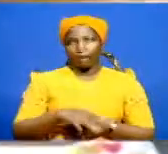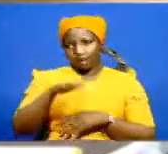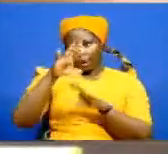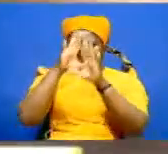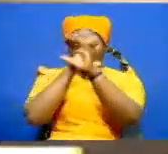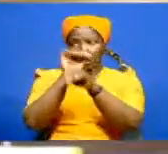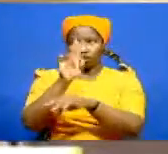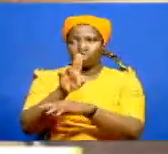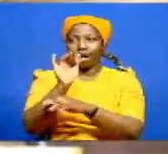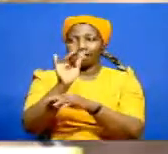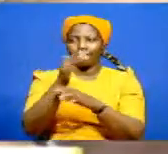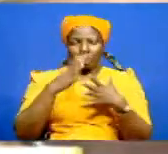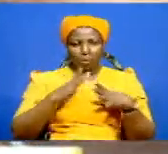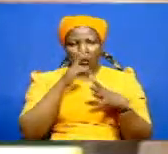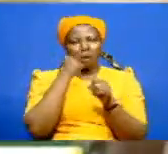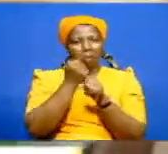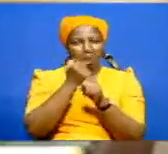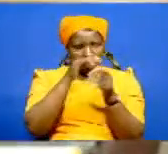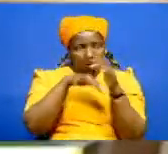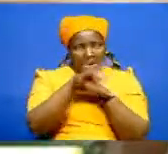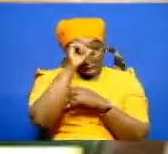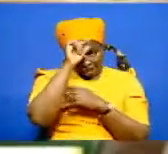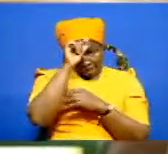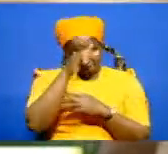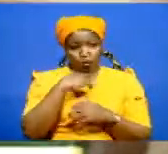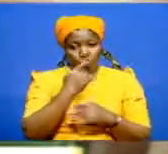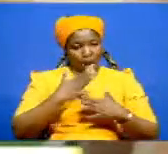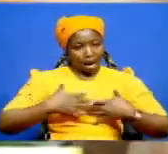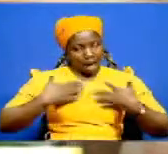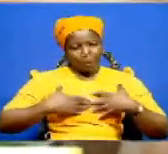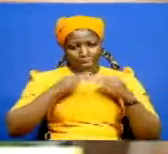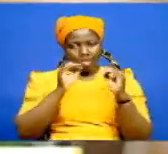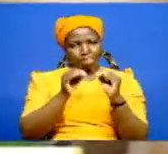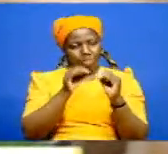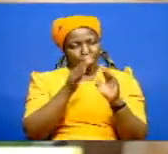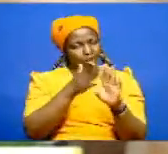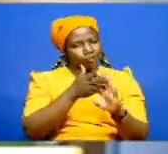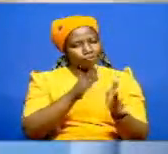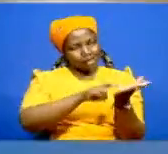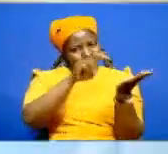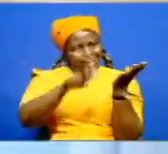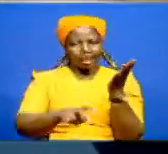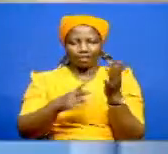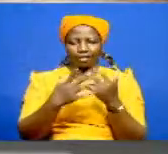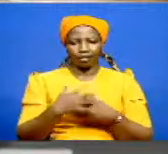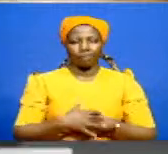government who are unhappy to resign instead of criticizing government.